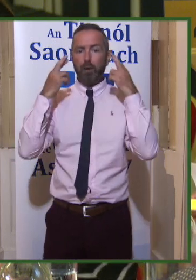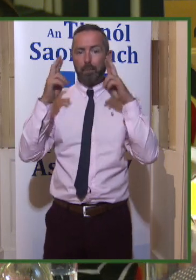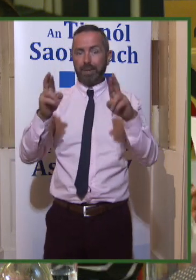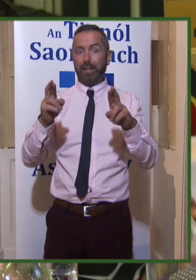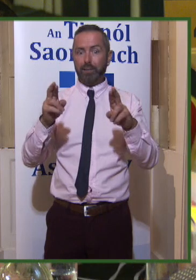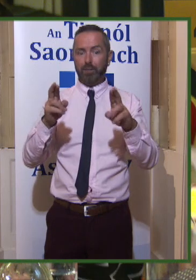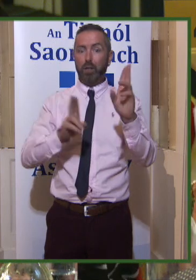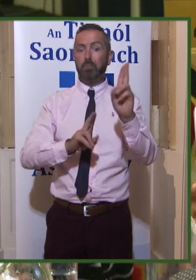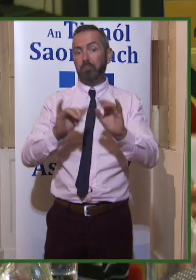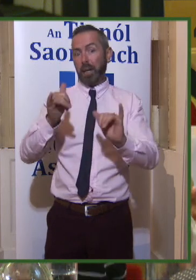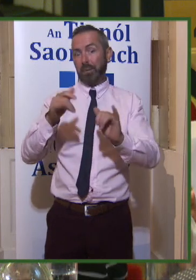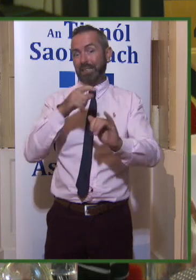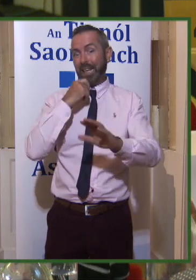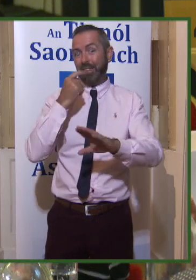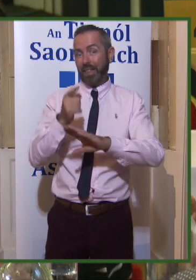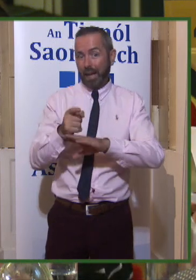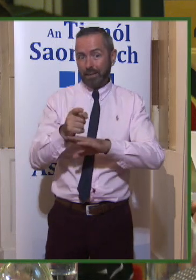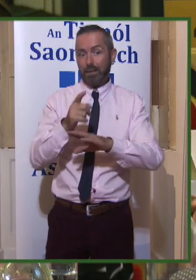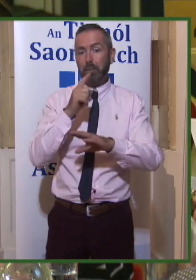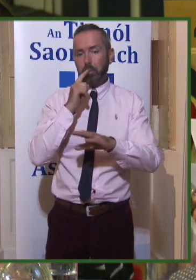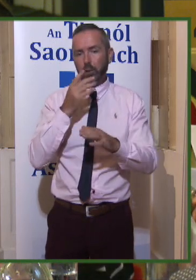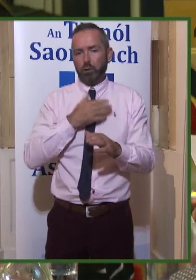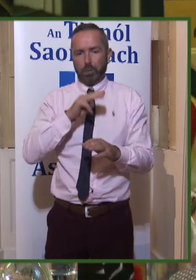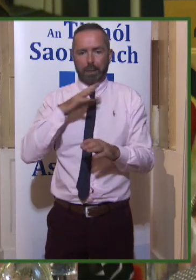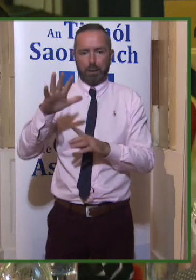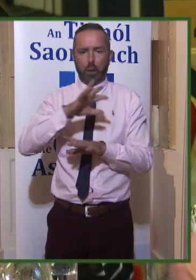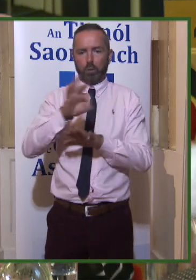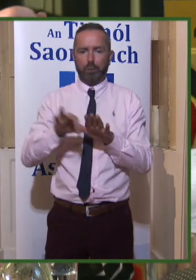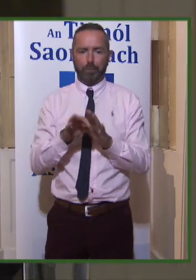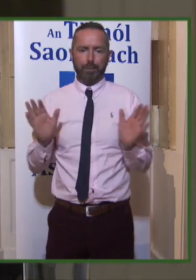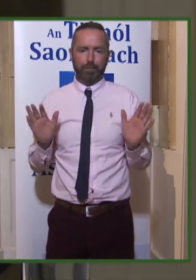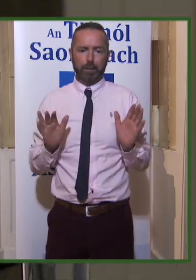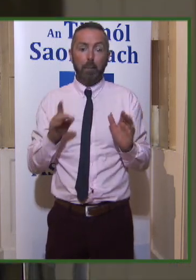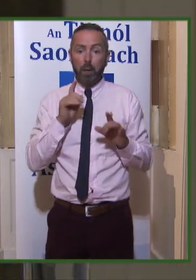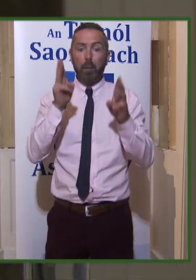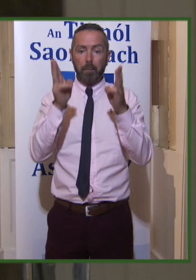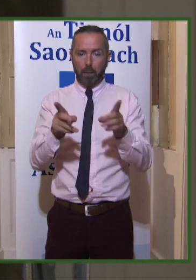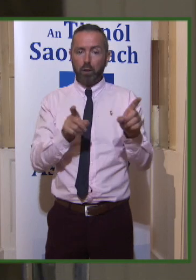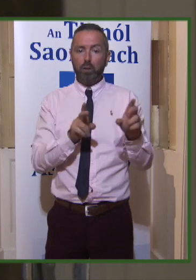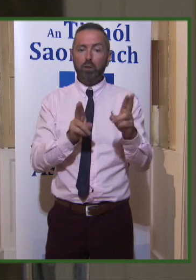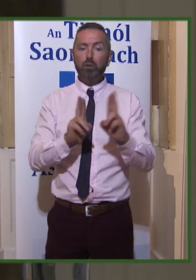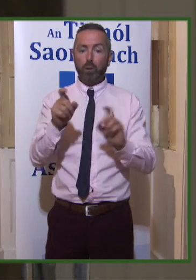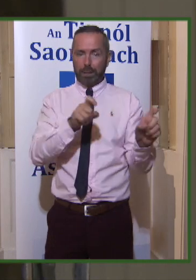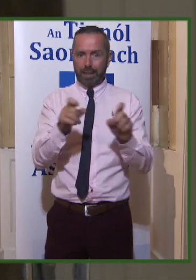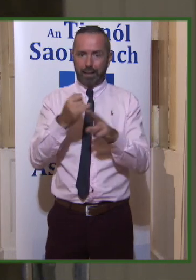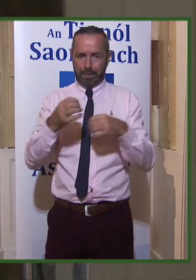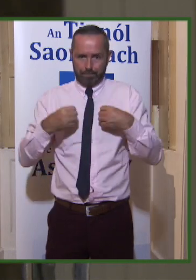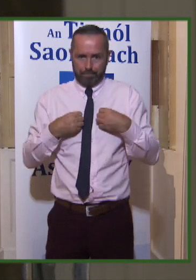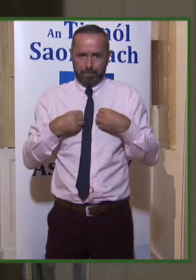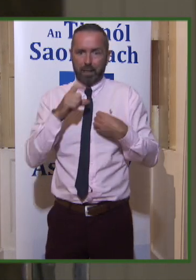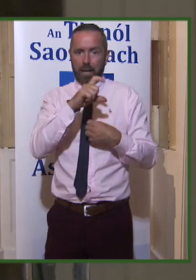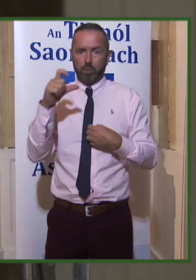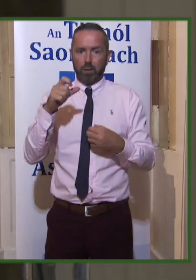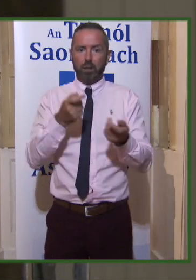remain within the councillors' control. Thank you. Okay, thanks, Deirdre. So again, if you don't have any particular issue with the